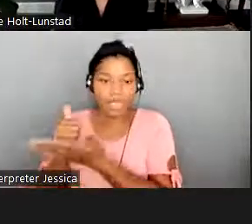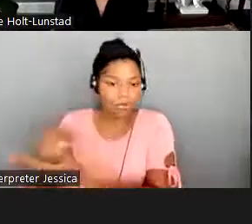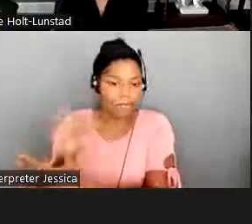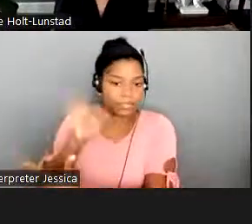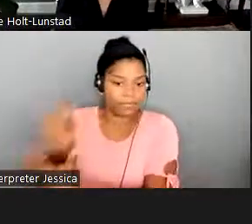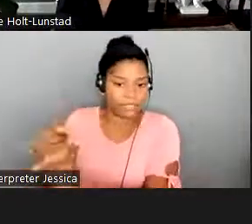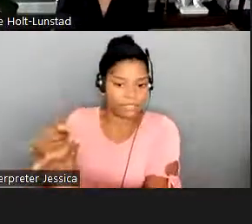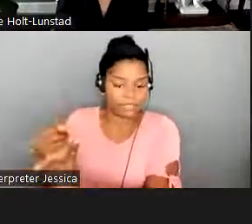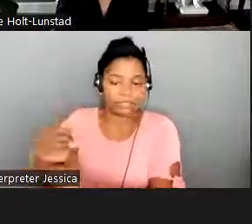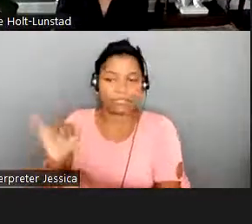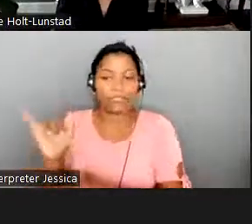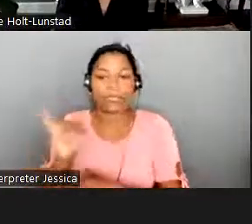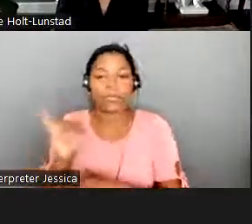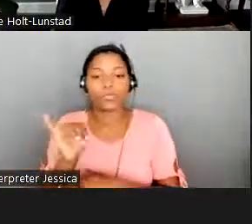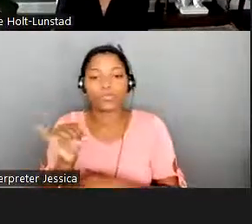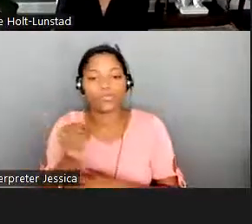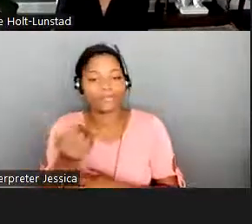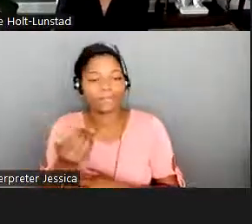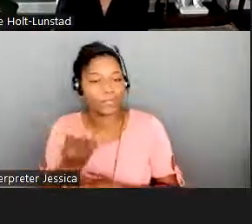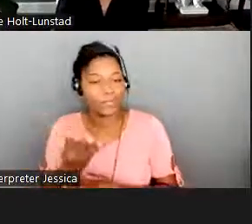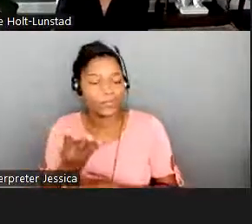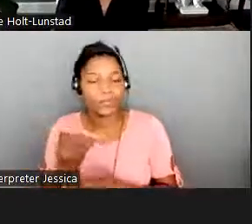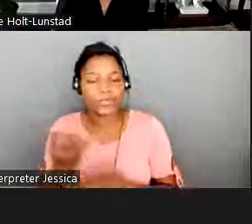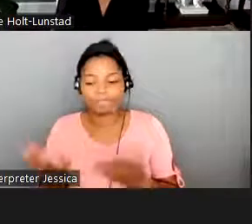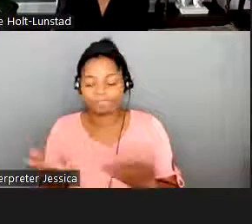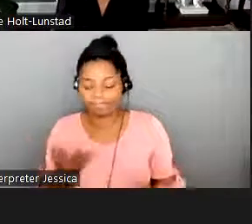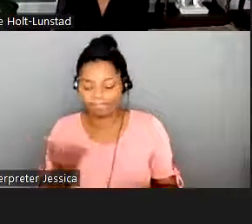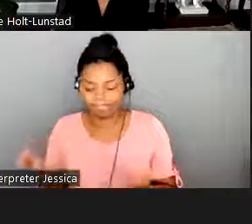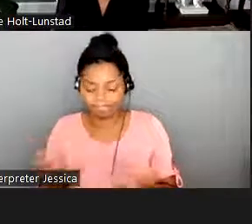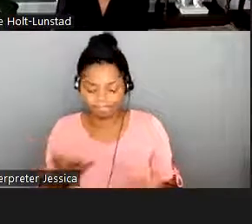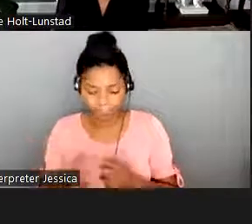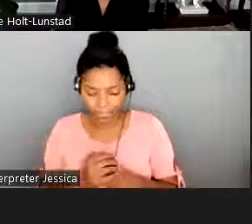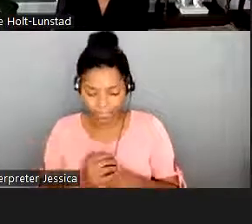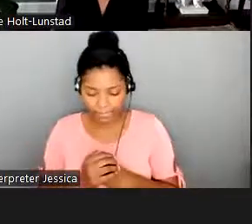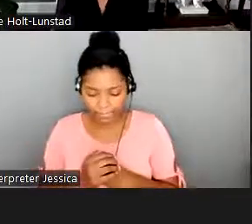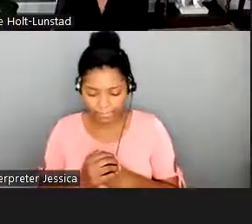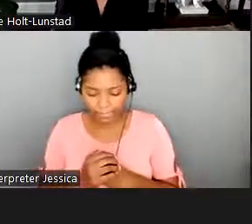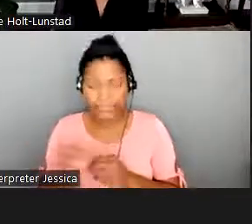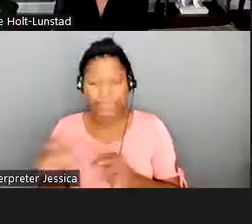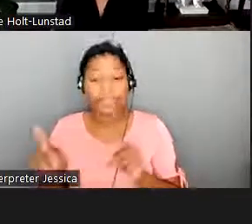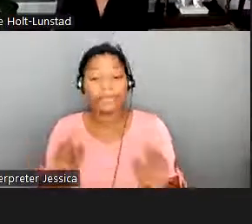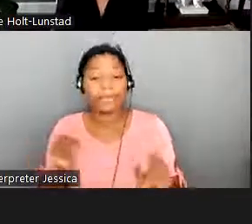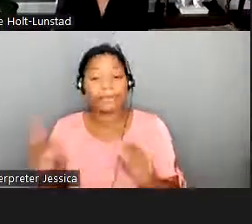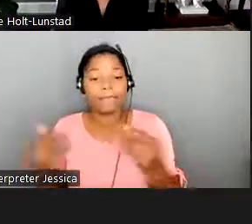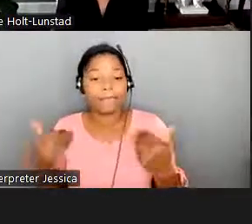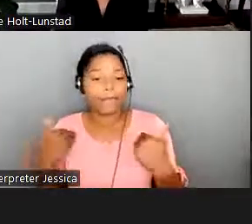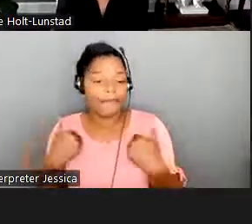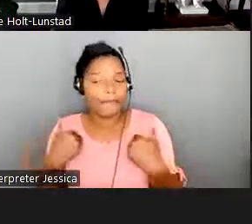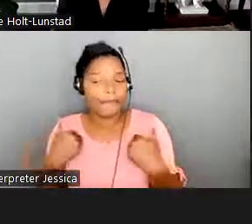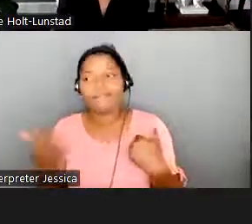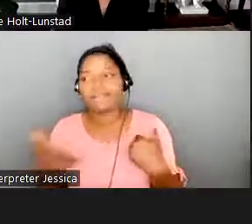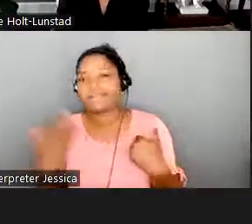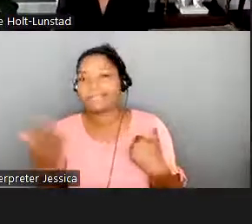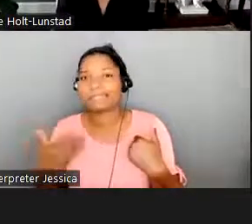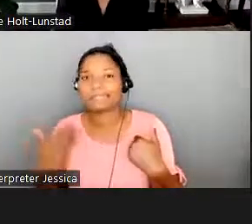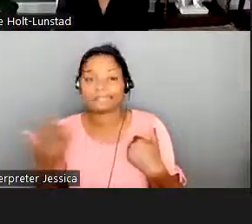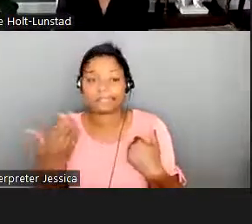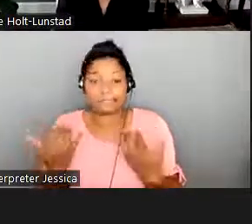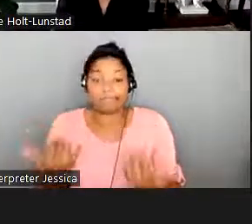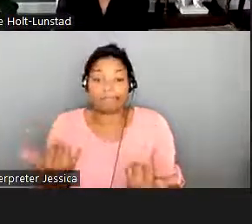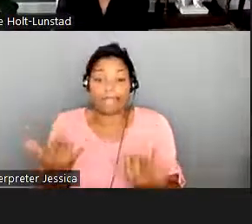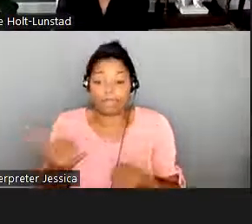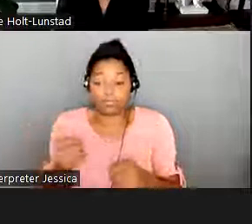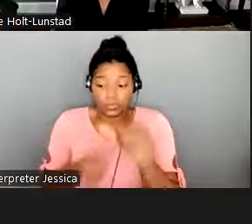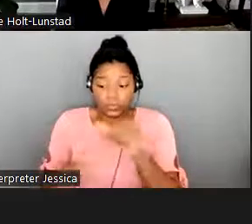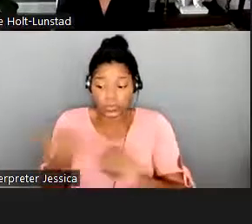Also, few examined the extent to which people had existing social connection.